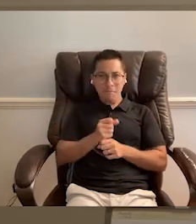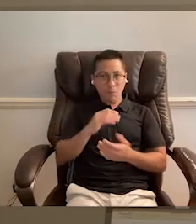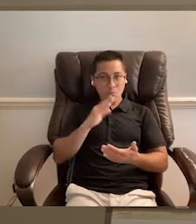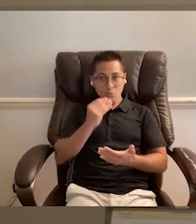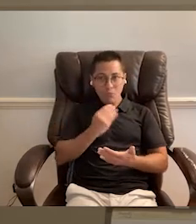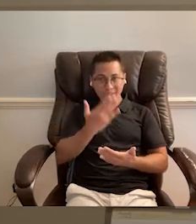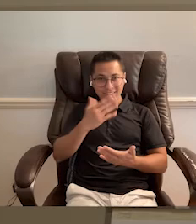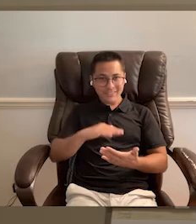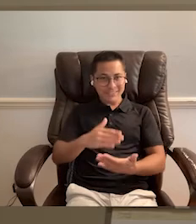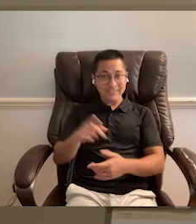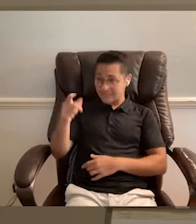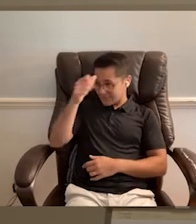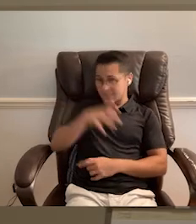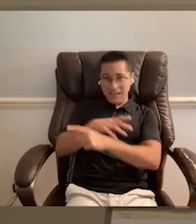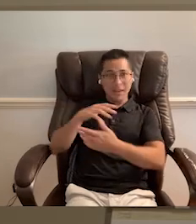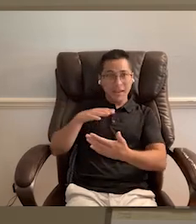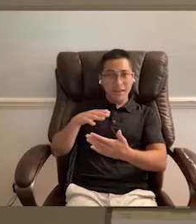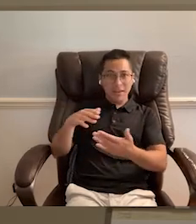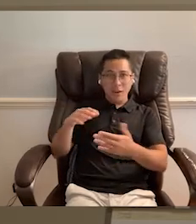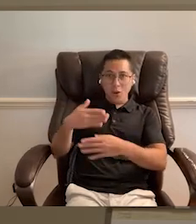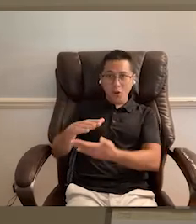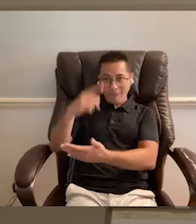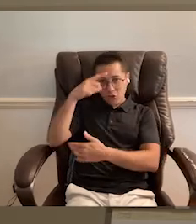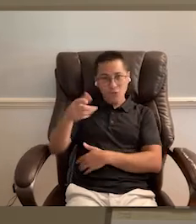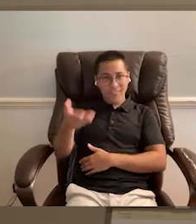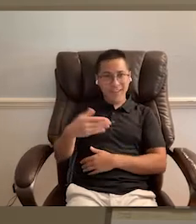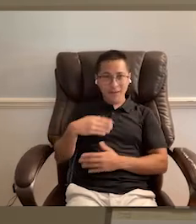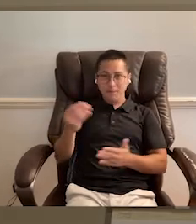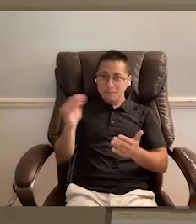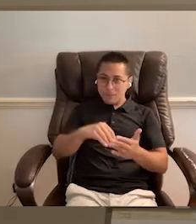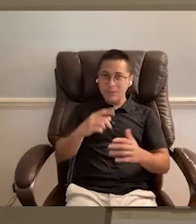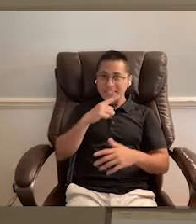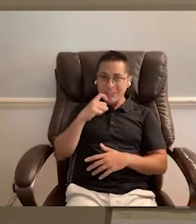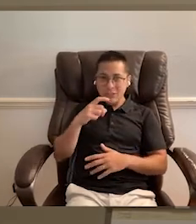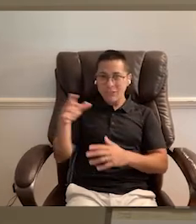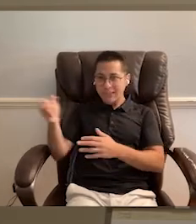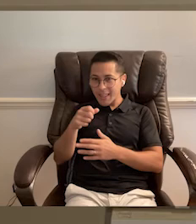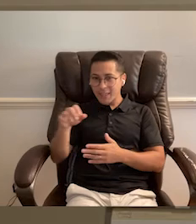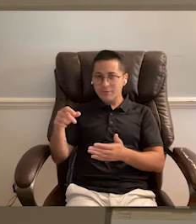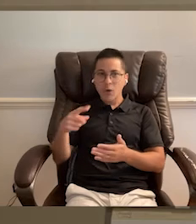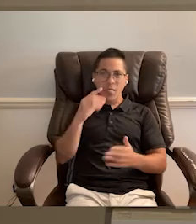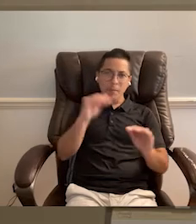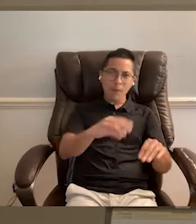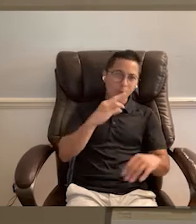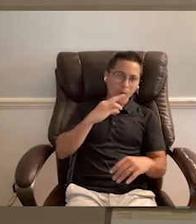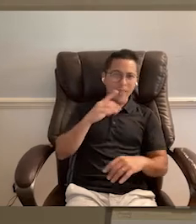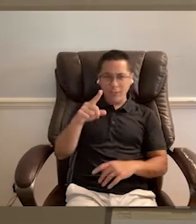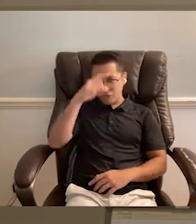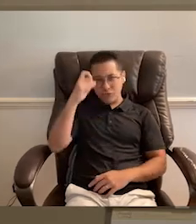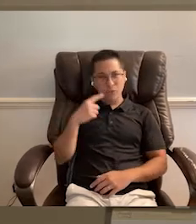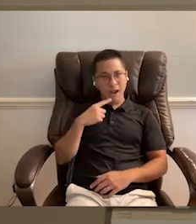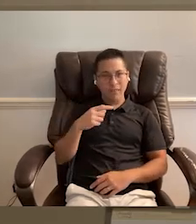specific object. The system will then identify objects in the scene and perform color recognition to determine which object was requested for by the